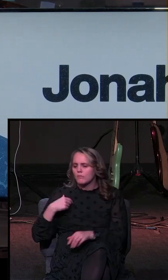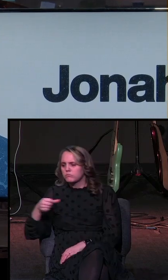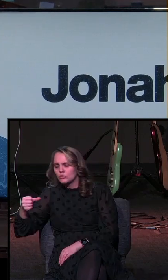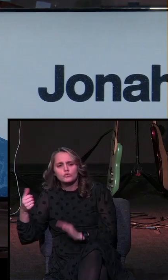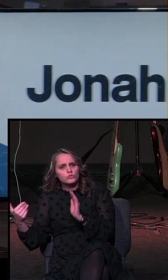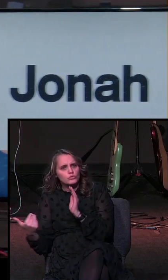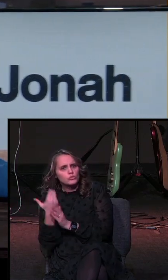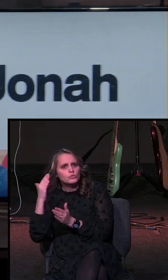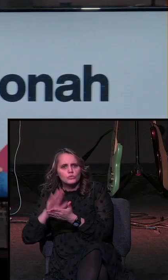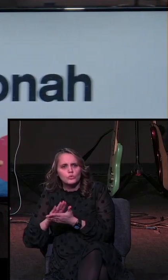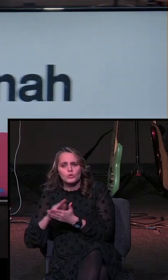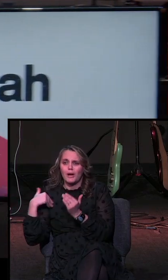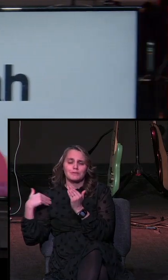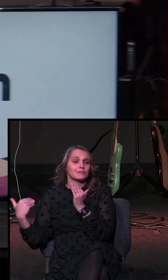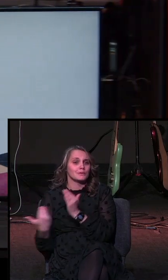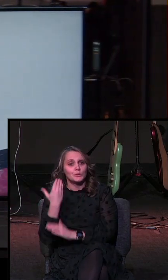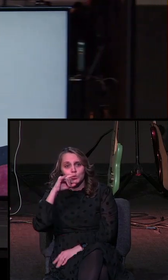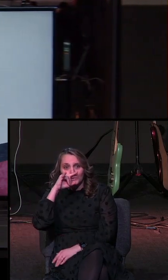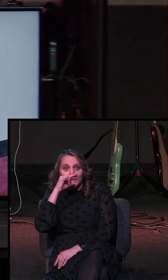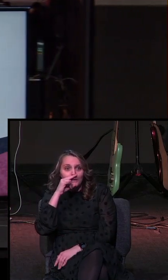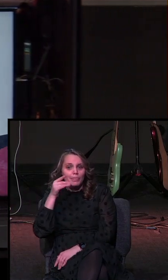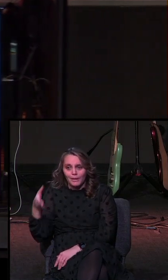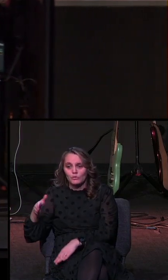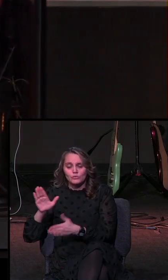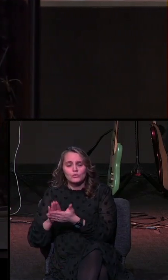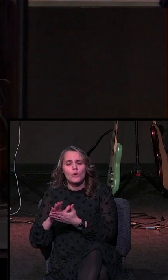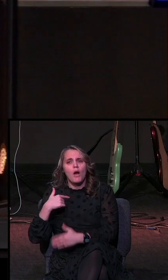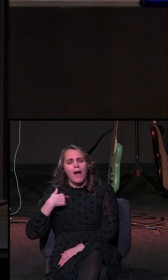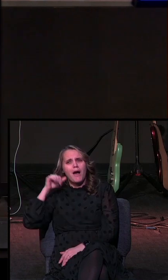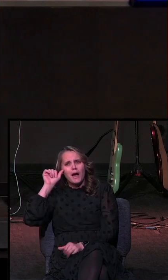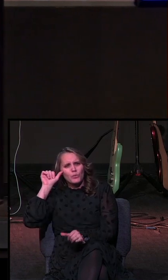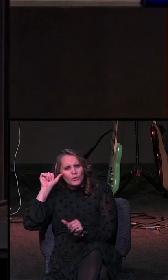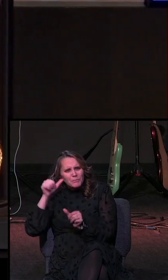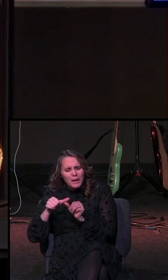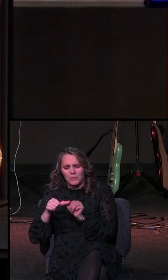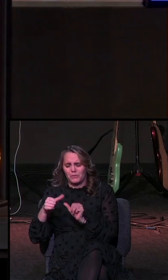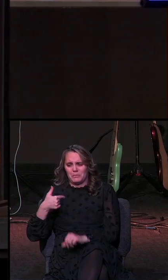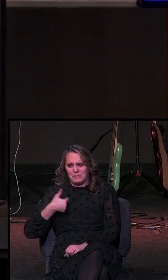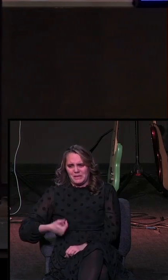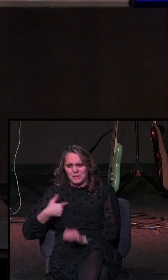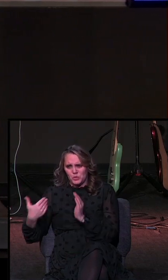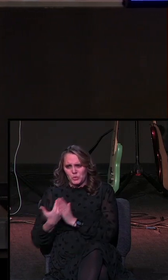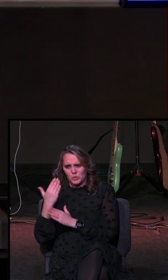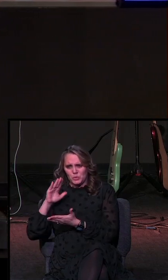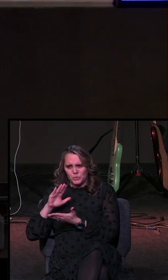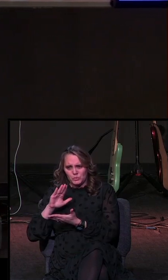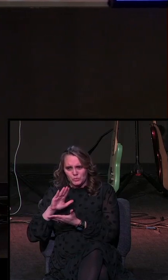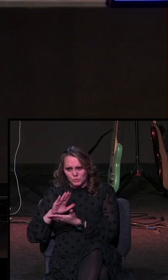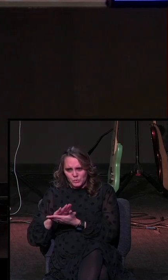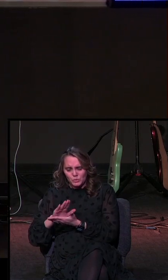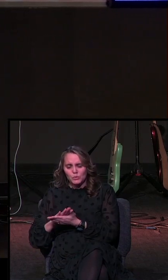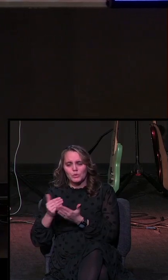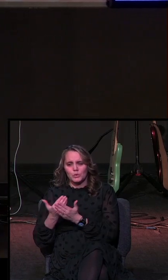And the thing I can distinctly remember about that time, being the new kid in school, what I remember is I couldn't look anyone in the